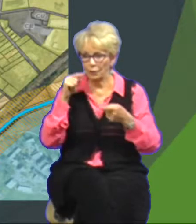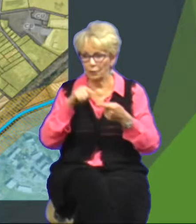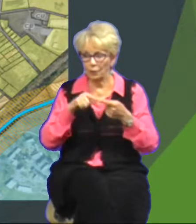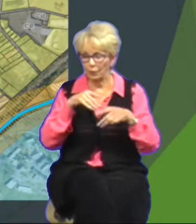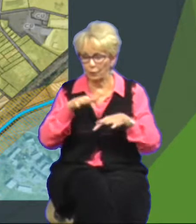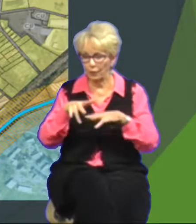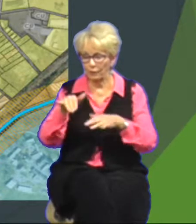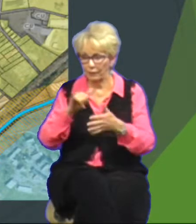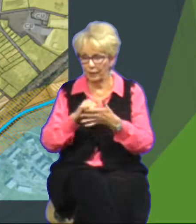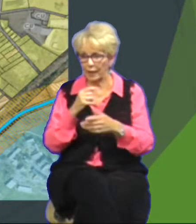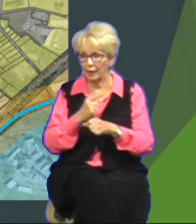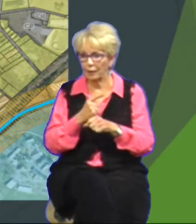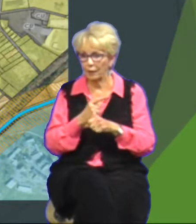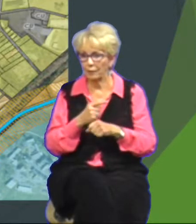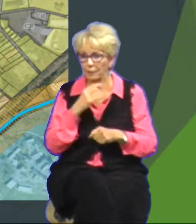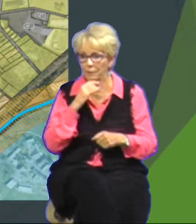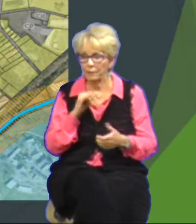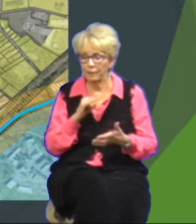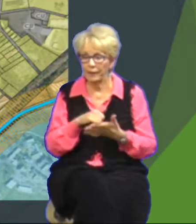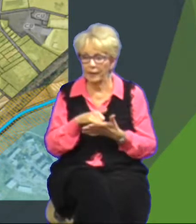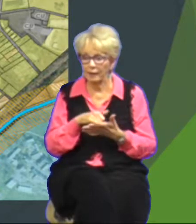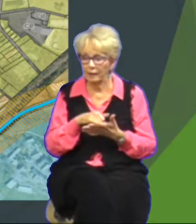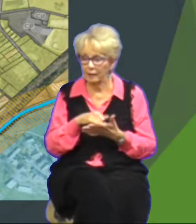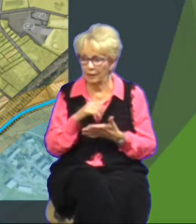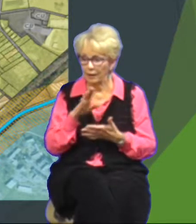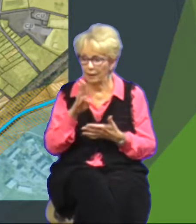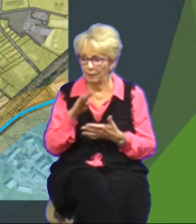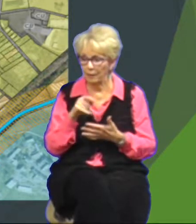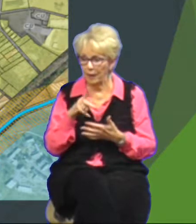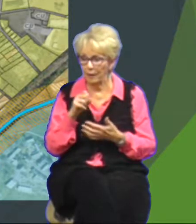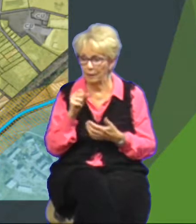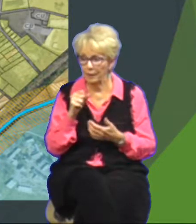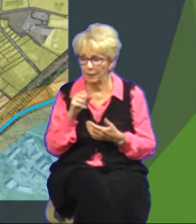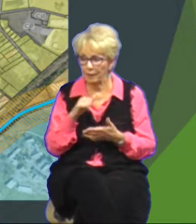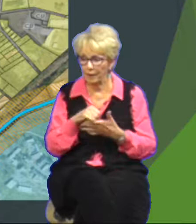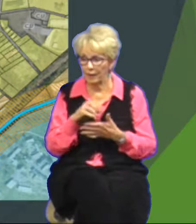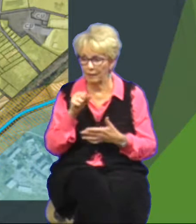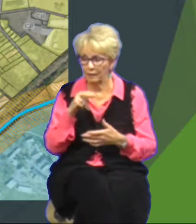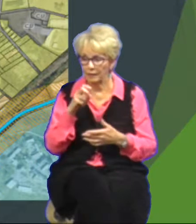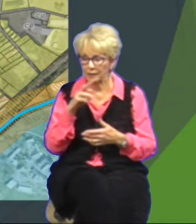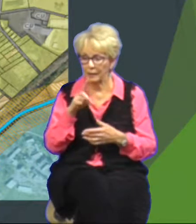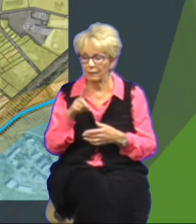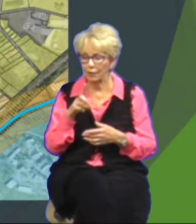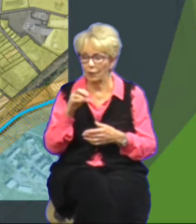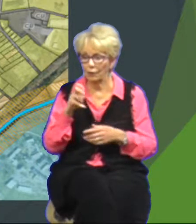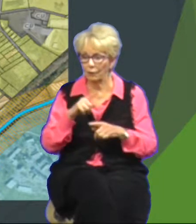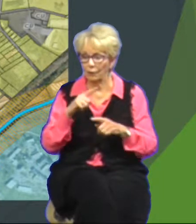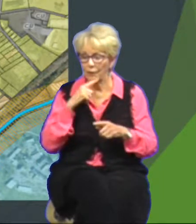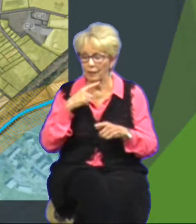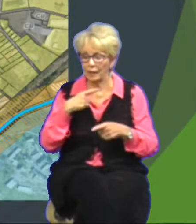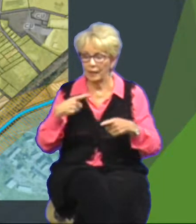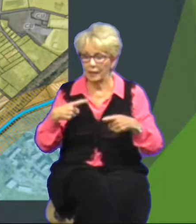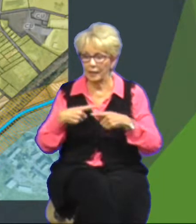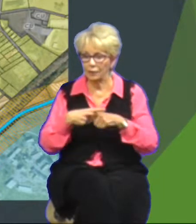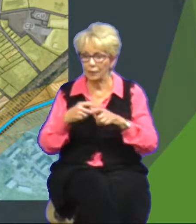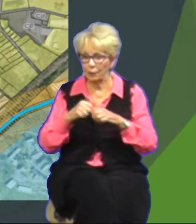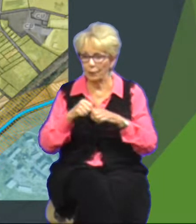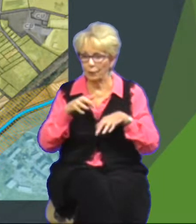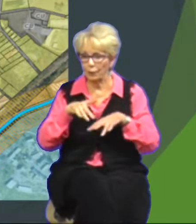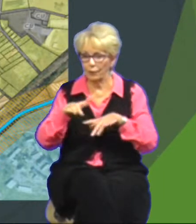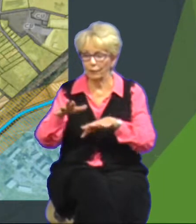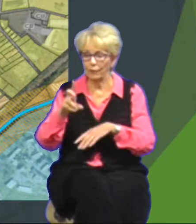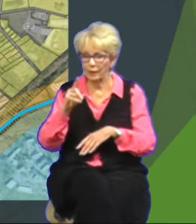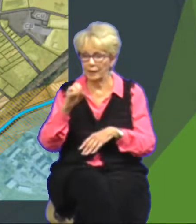correct? This is where. Or is that the bypass? That's Sanford Drive. That's the Sanford Drive, and that's where it intersects with the River District. Okay.